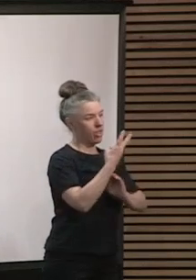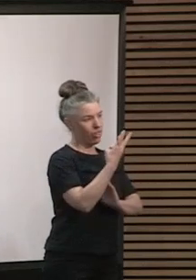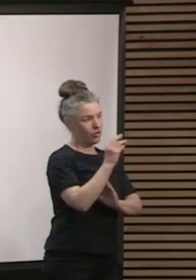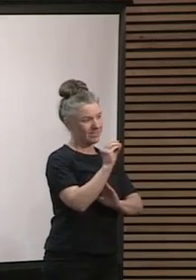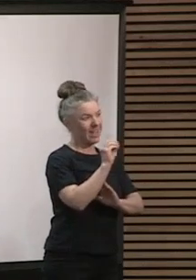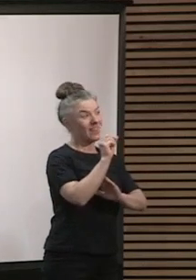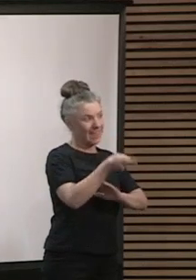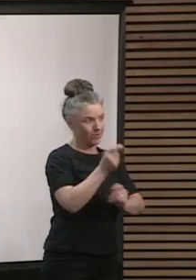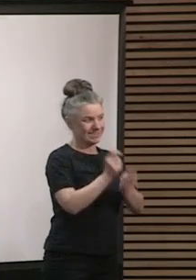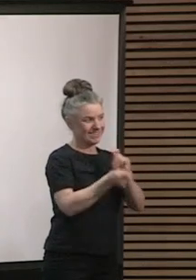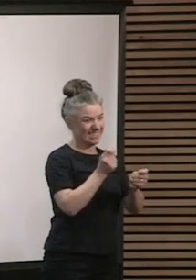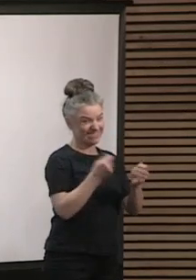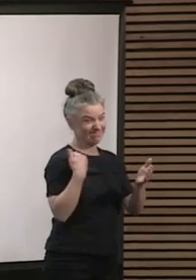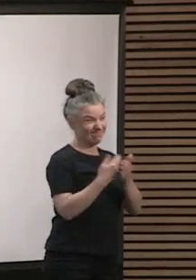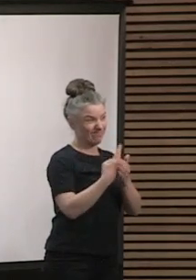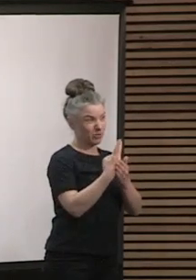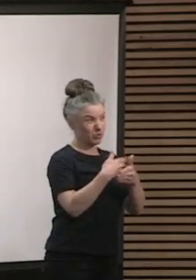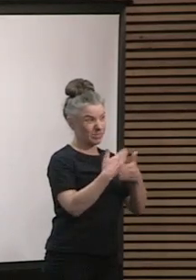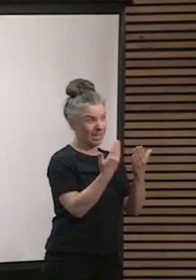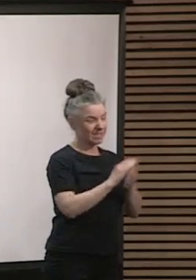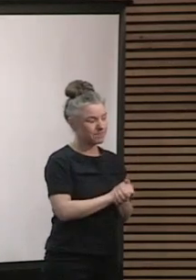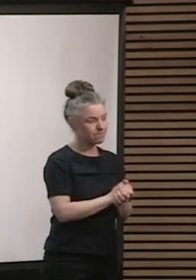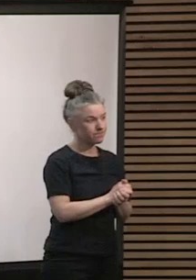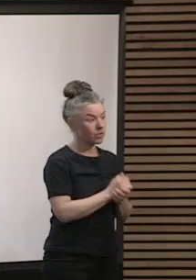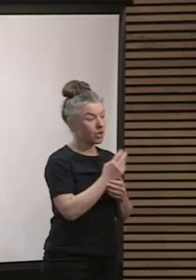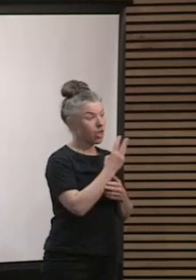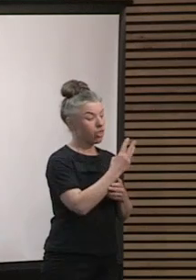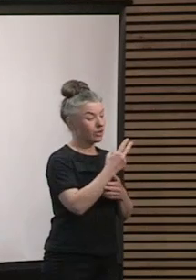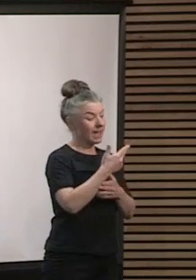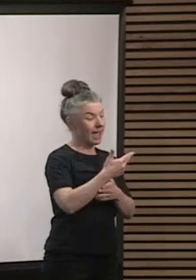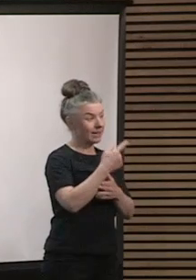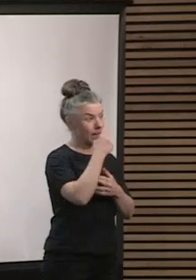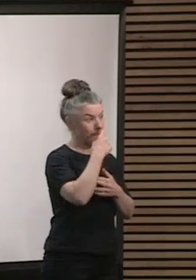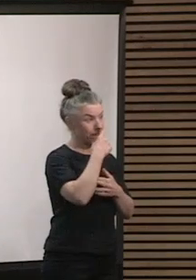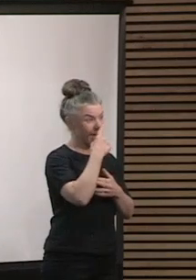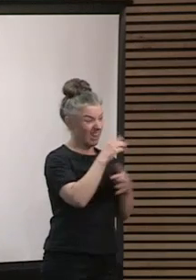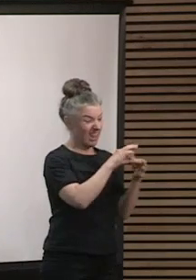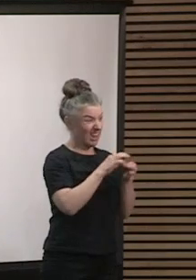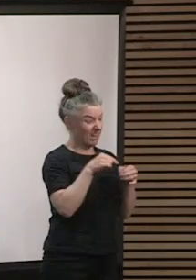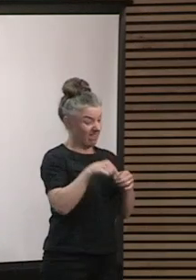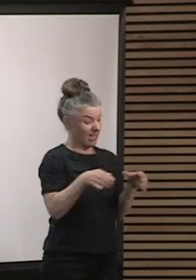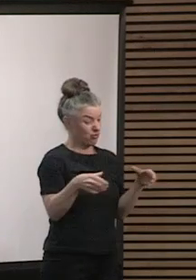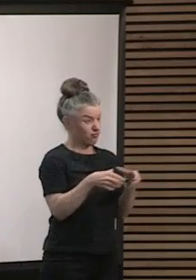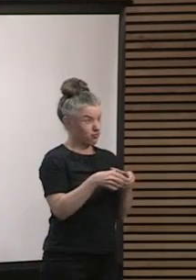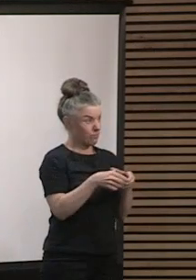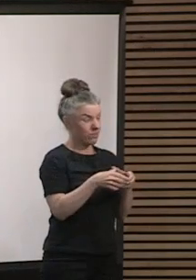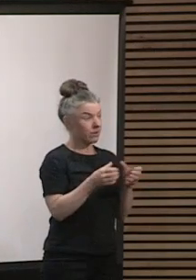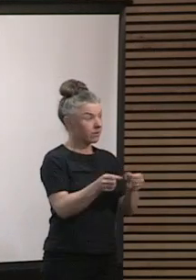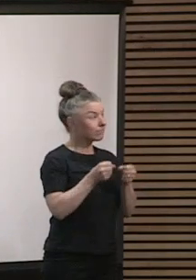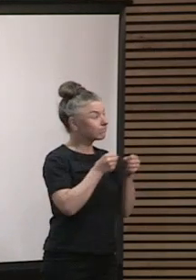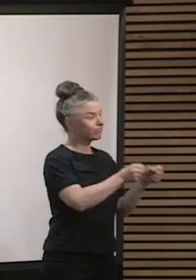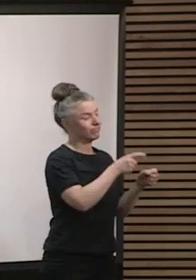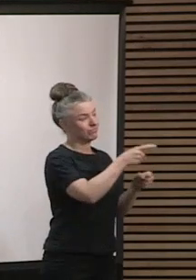48 hours. 38 people linked to the cluster are now in government-managed quarantine as